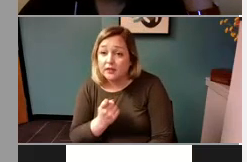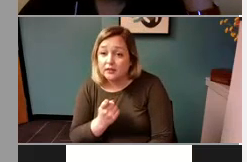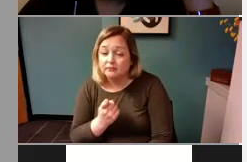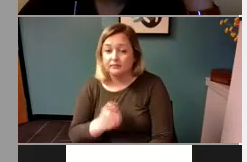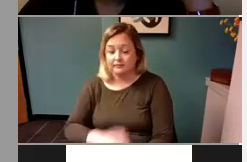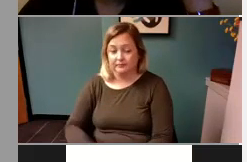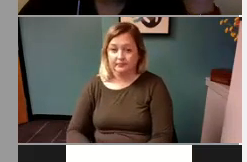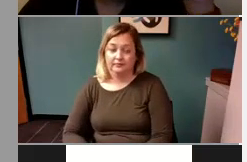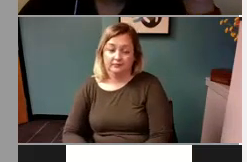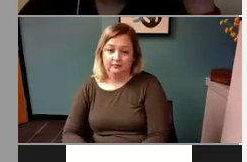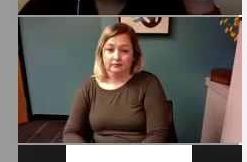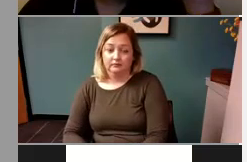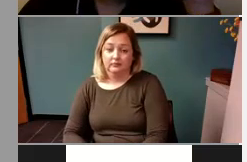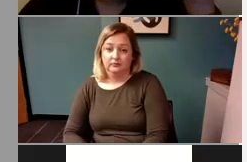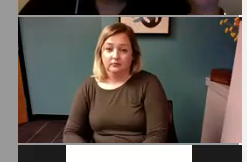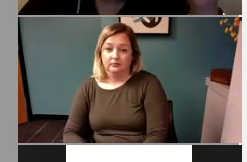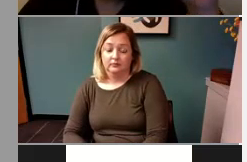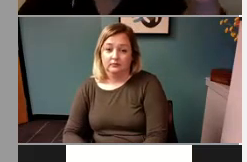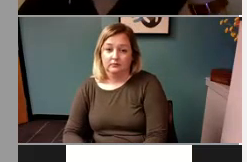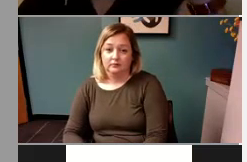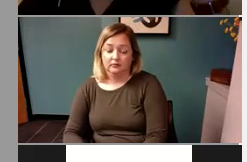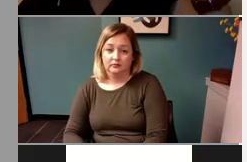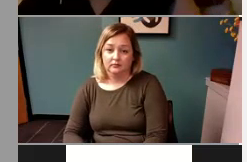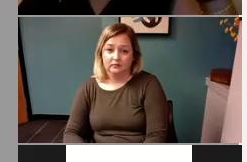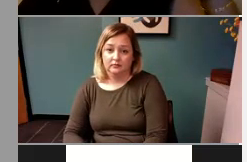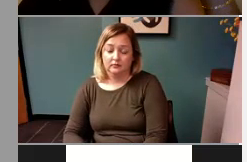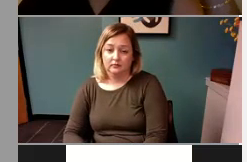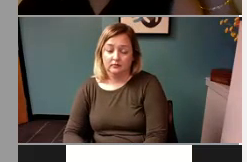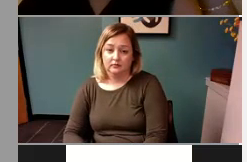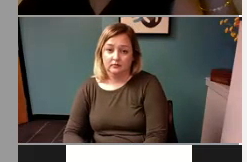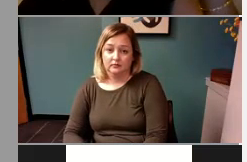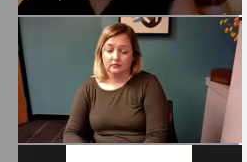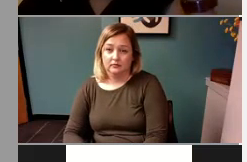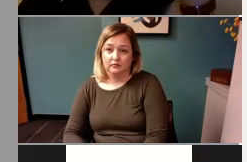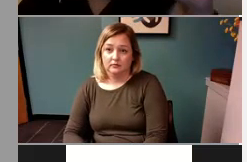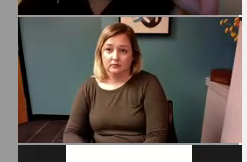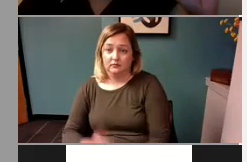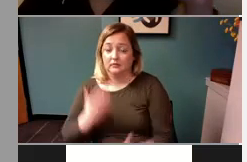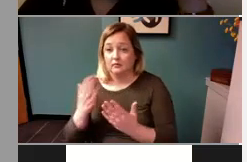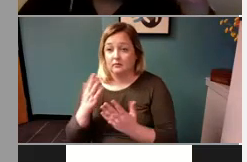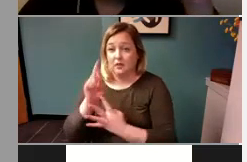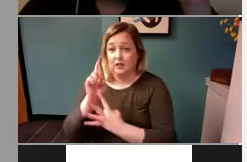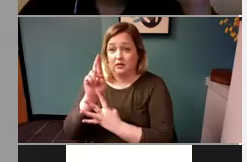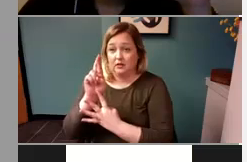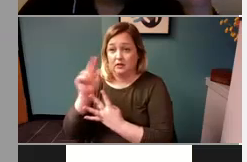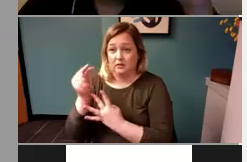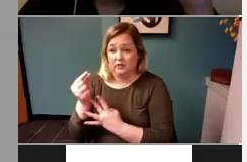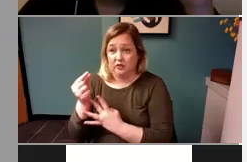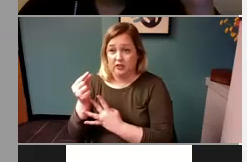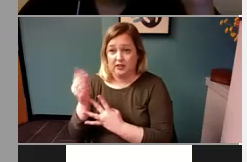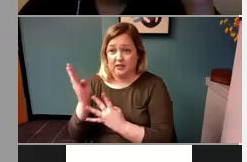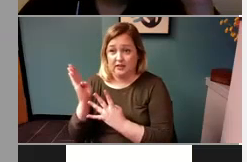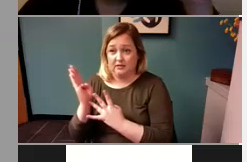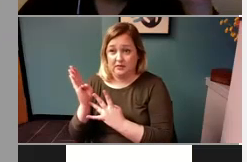Now we can choose to color, let's say that the colors are R, B, G and black, right? So we color 1